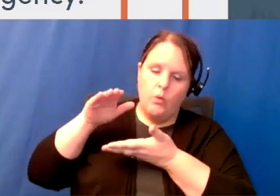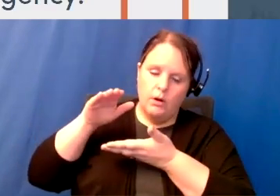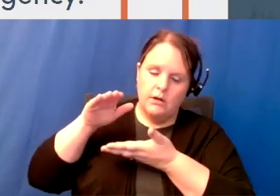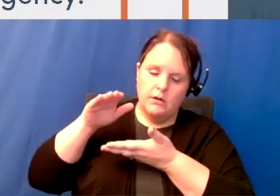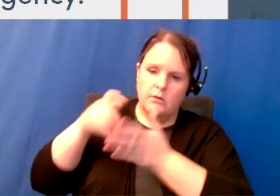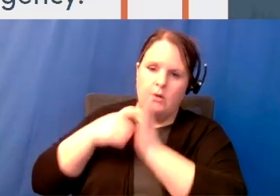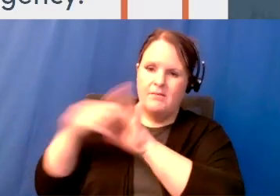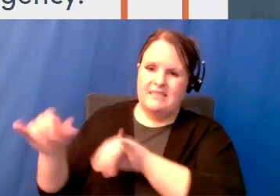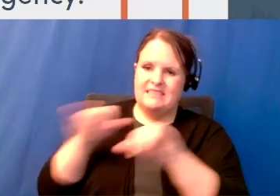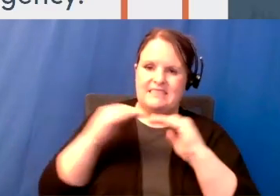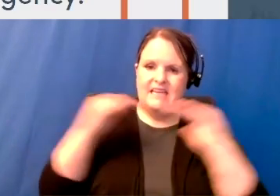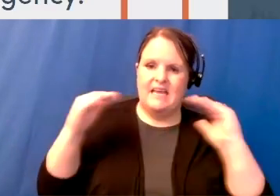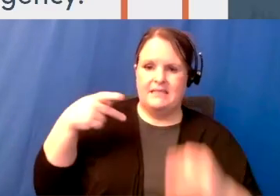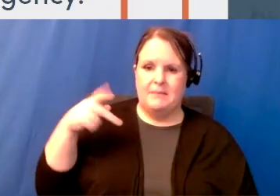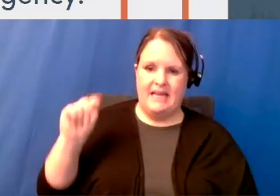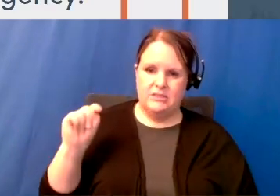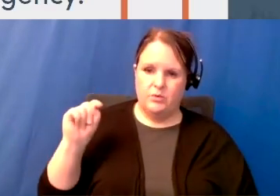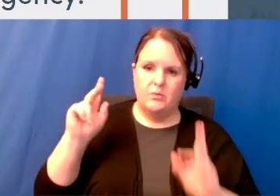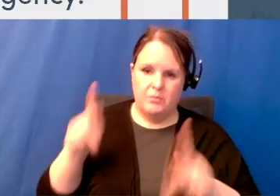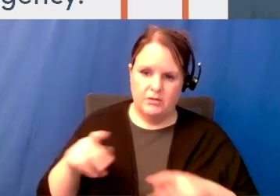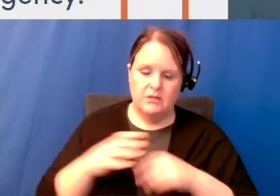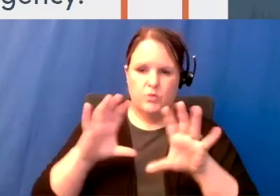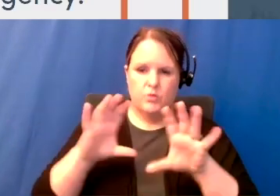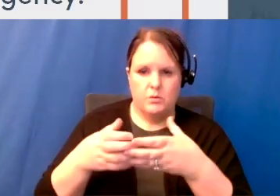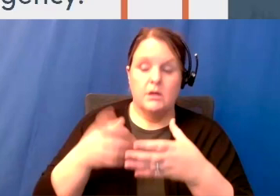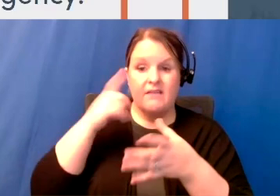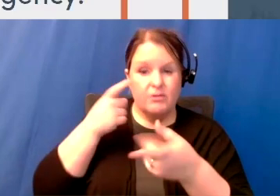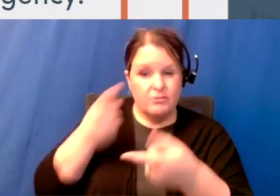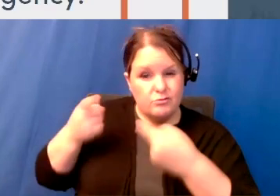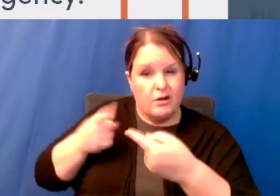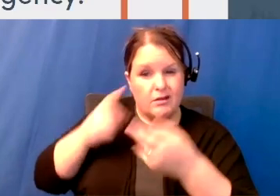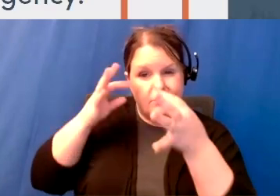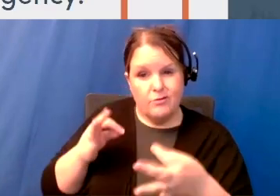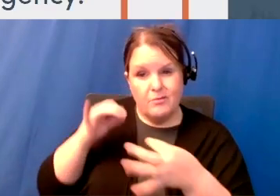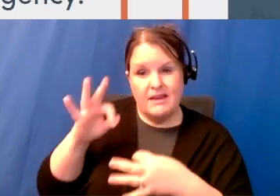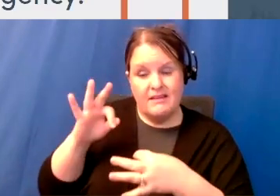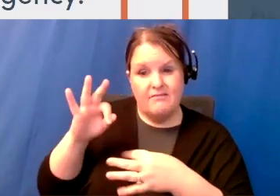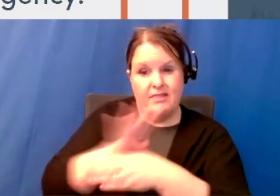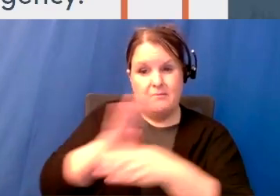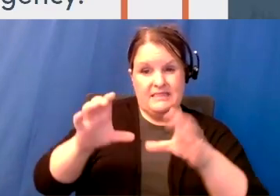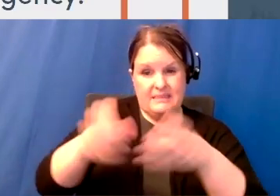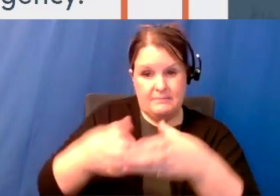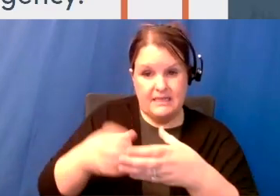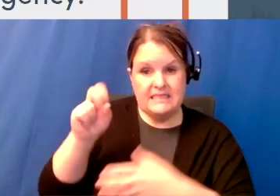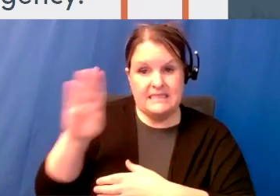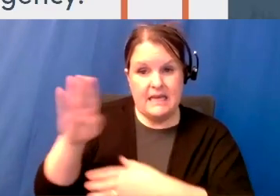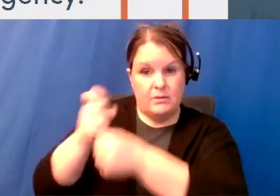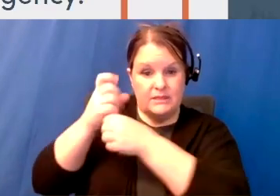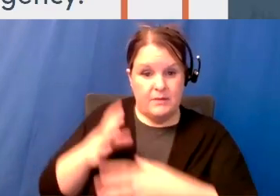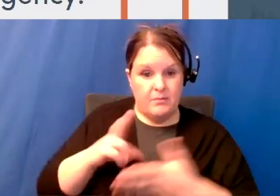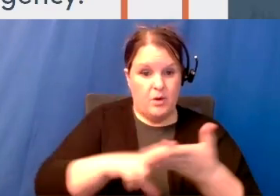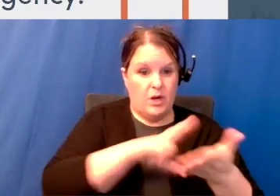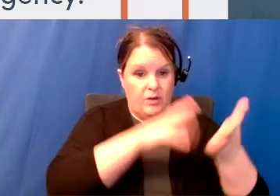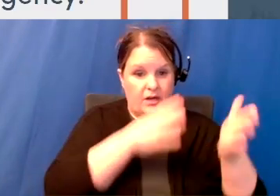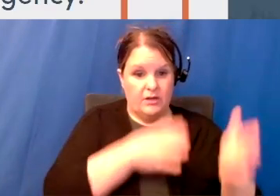to. And if you're struggling to determine whether an entity is a subrecipient or a